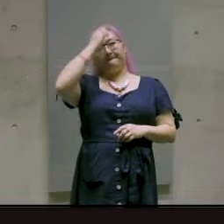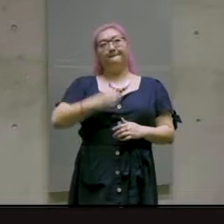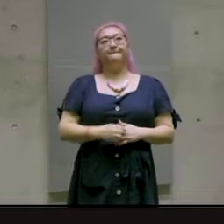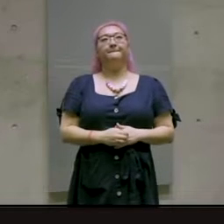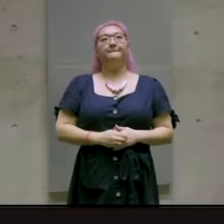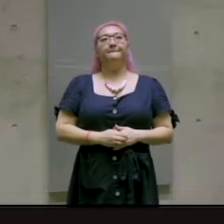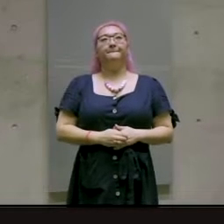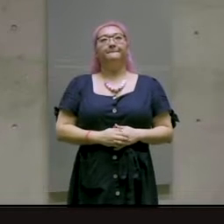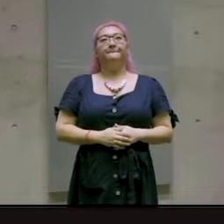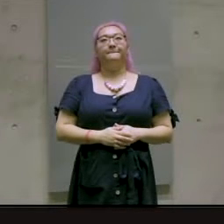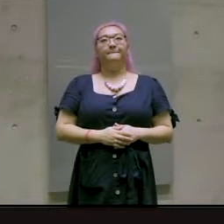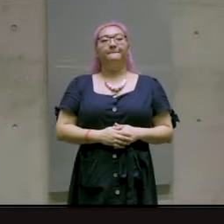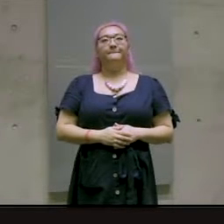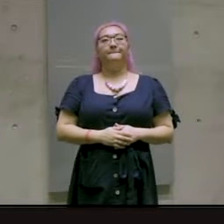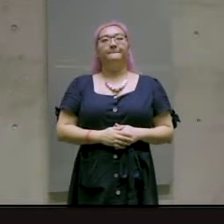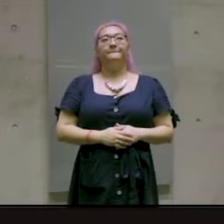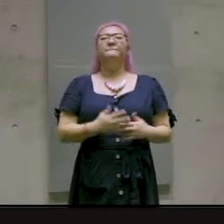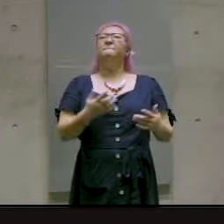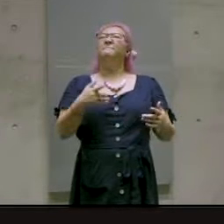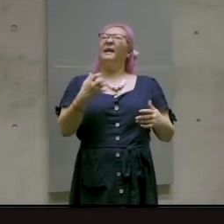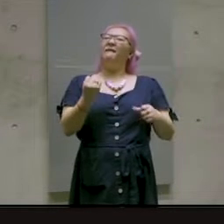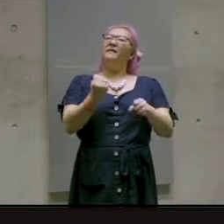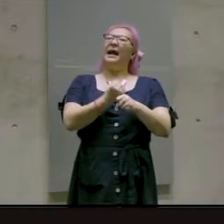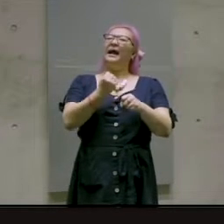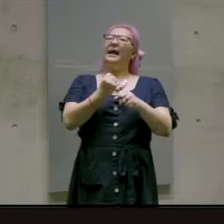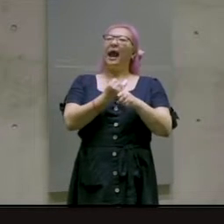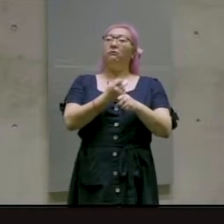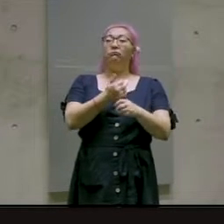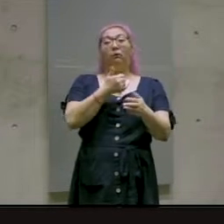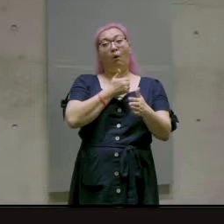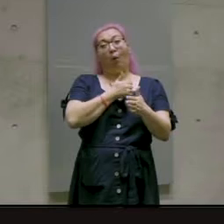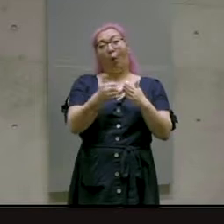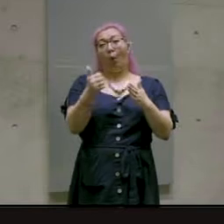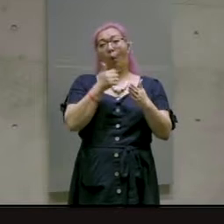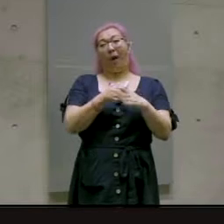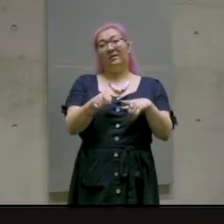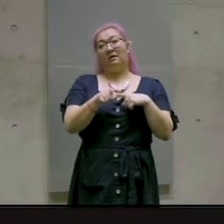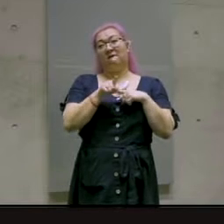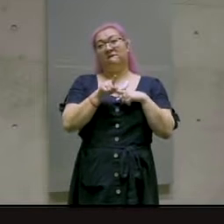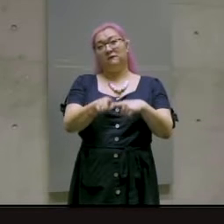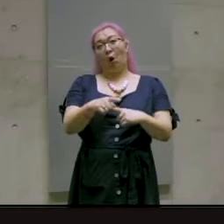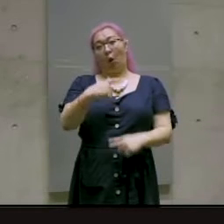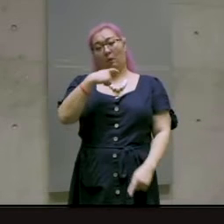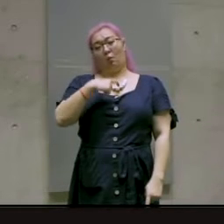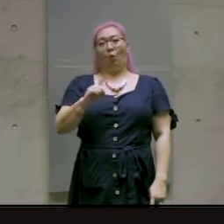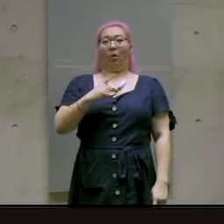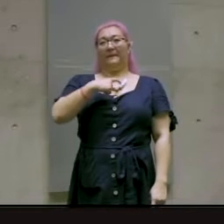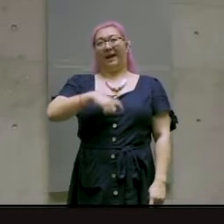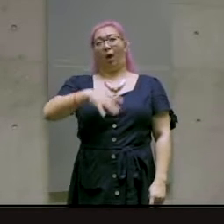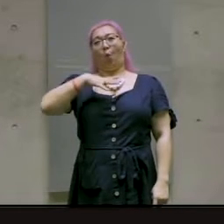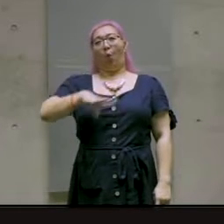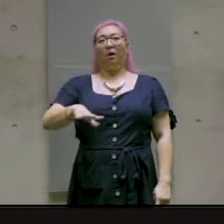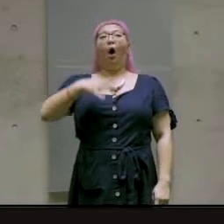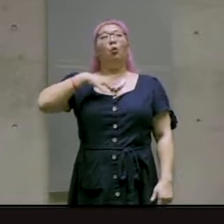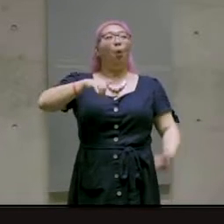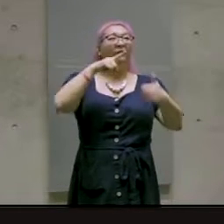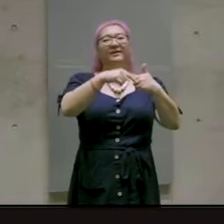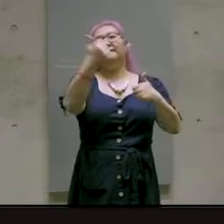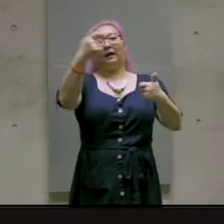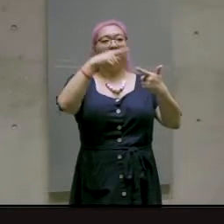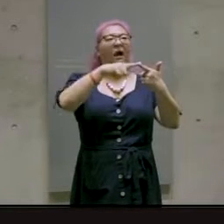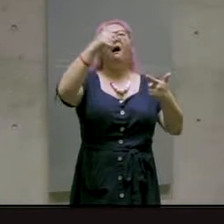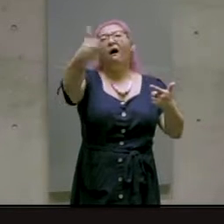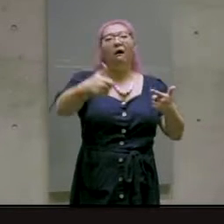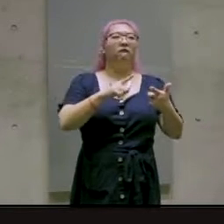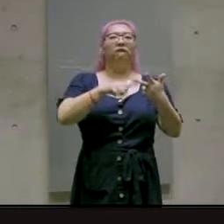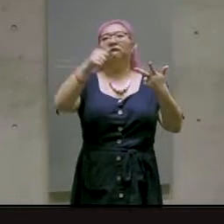pushback, without kind of critique, without kind of risk or tension, feels quite flat, it feels unempathetic as game design, and